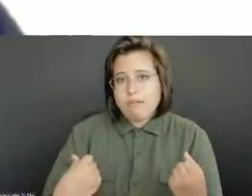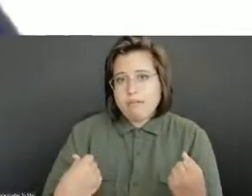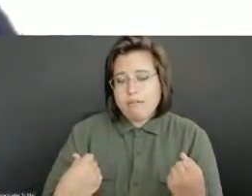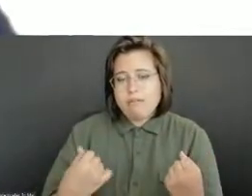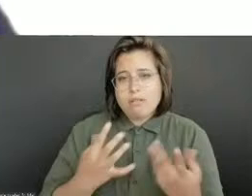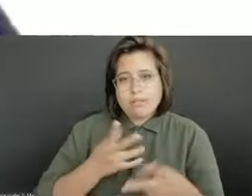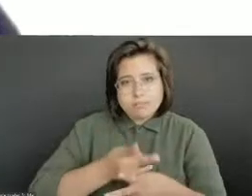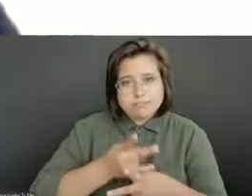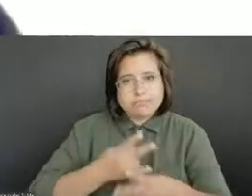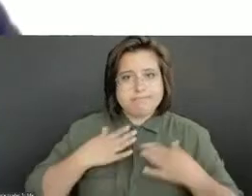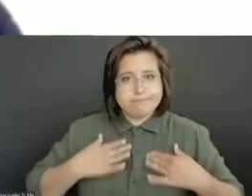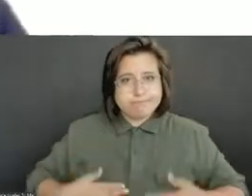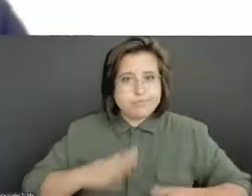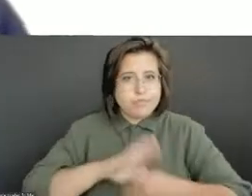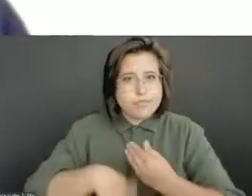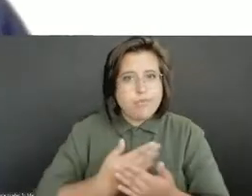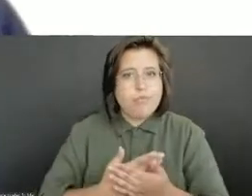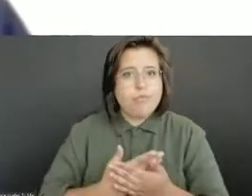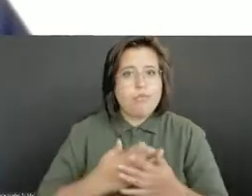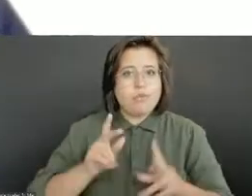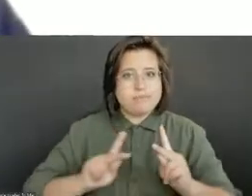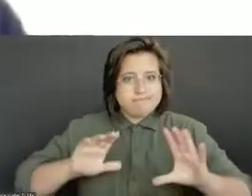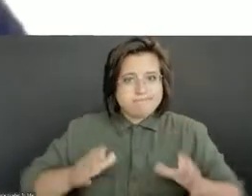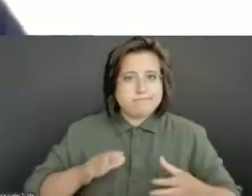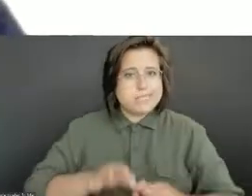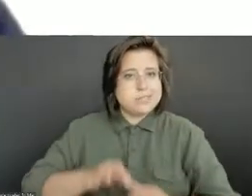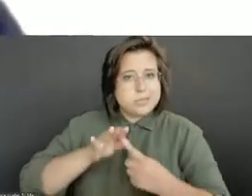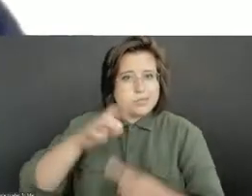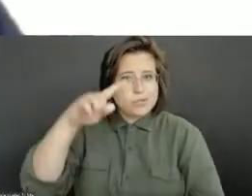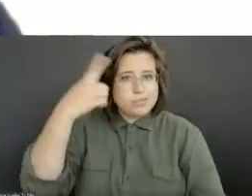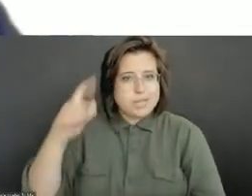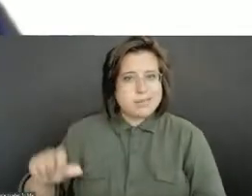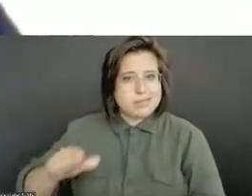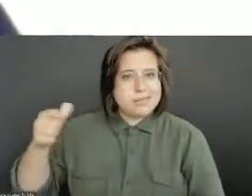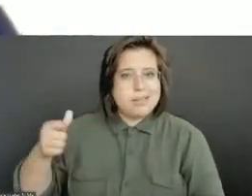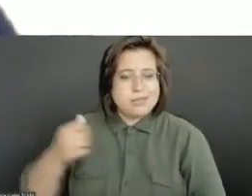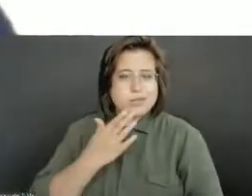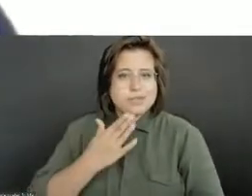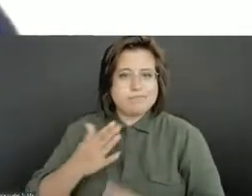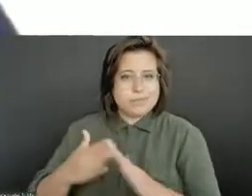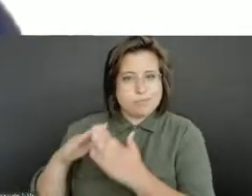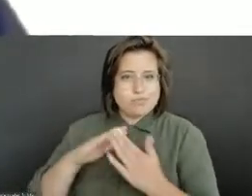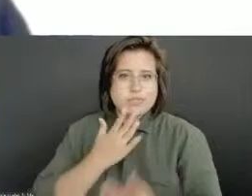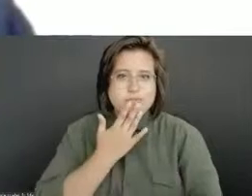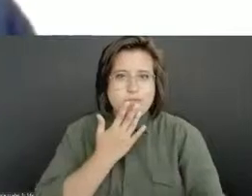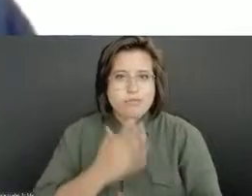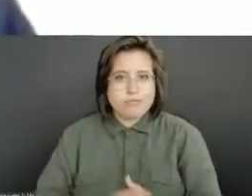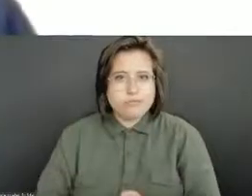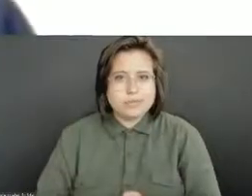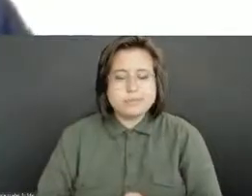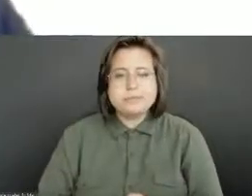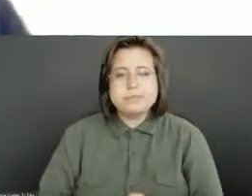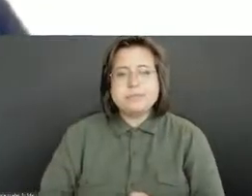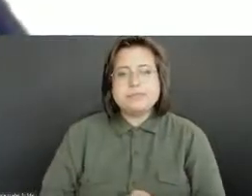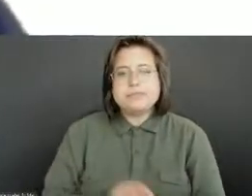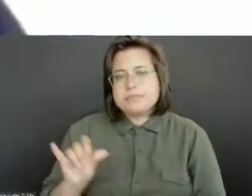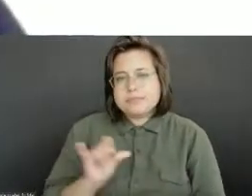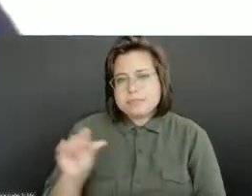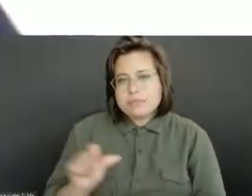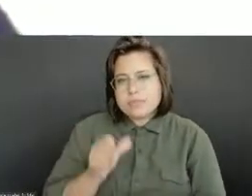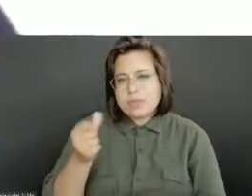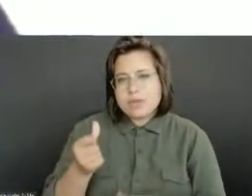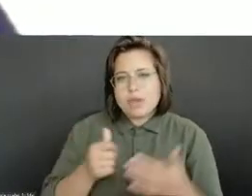all populations, especially Black and other communities of color, as well as other